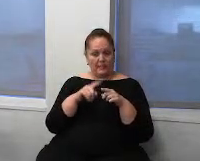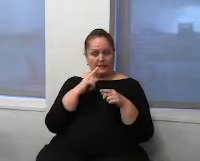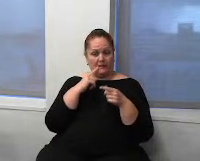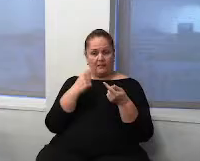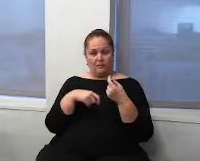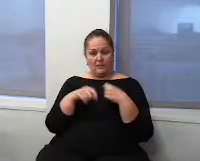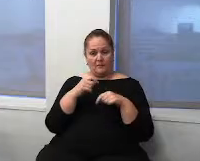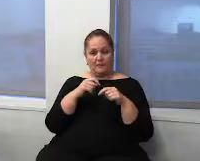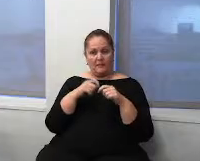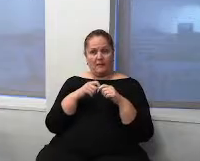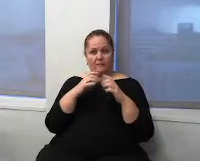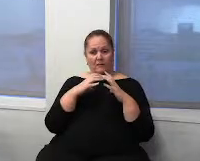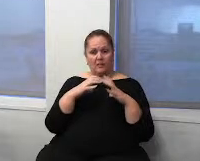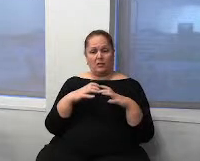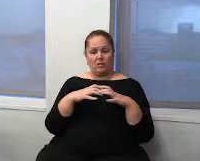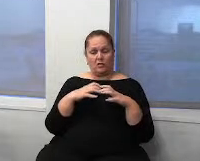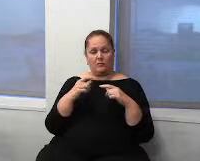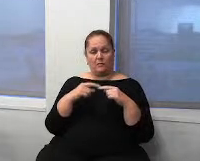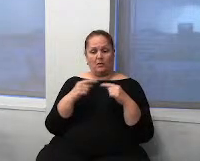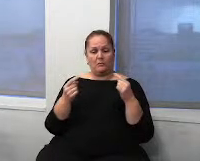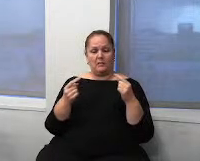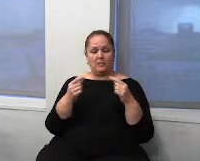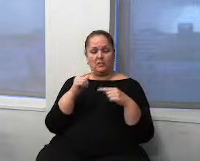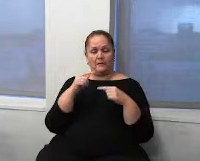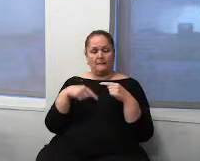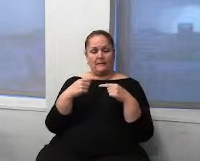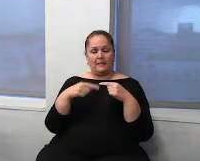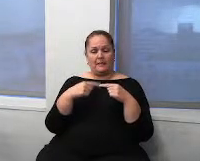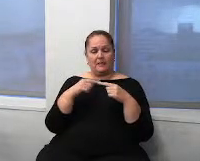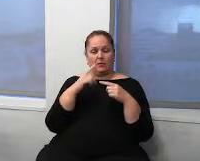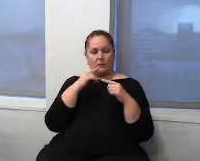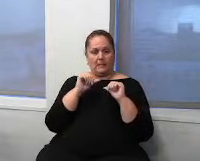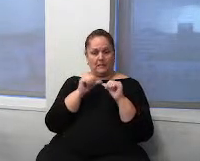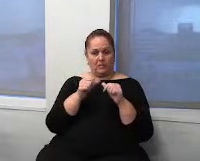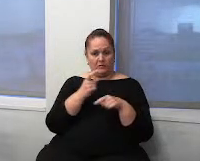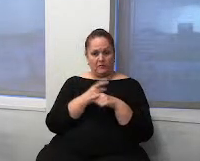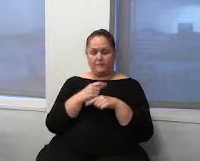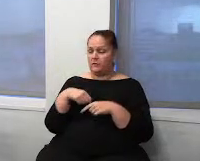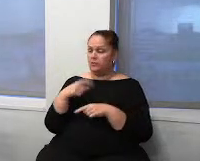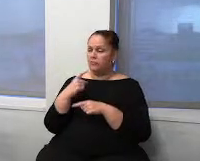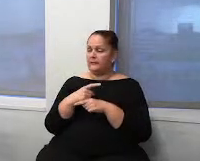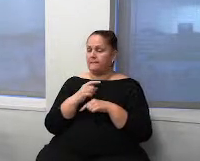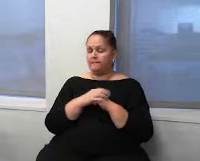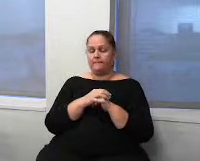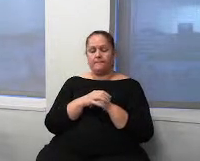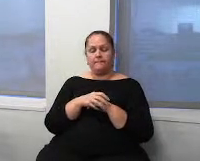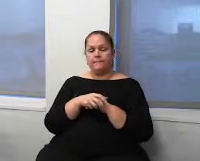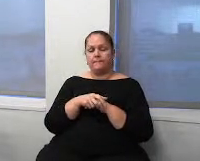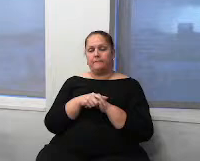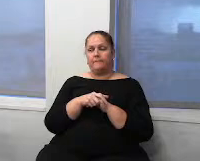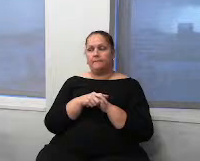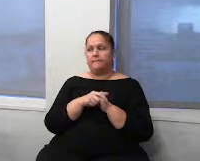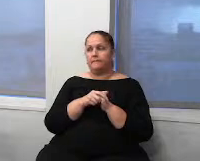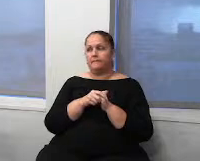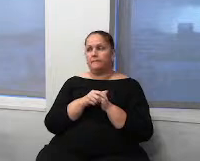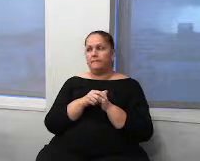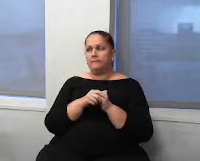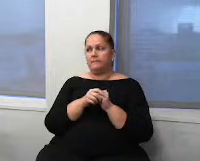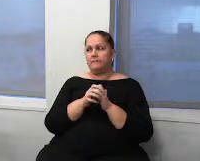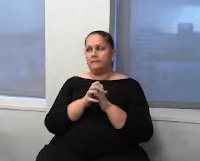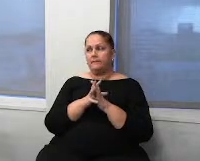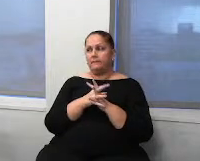you would agree that the replacement of customer objection meters would continue, correct? Correct.